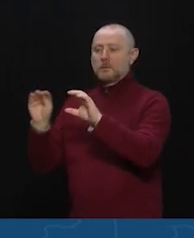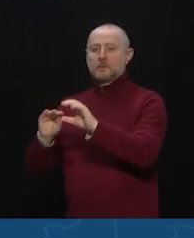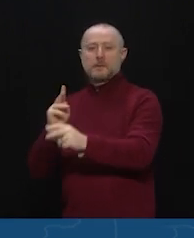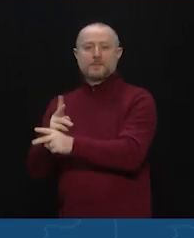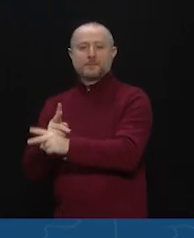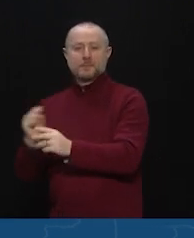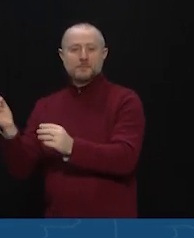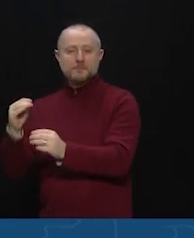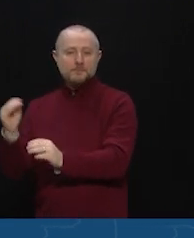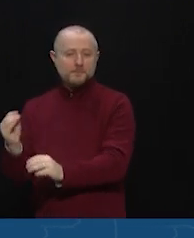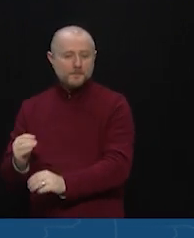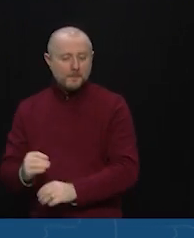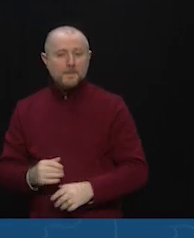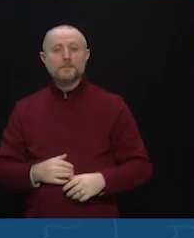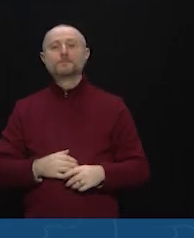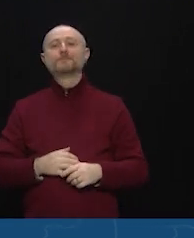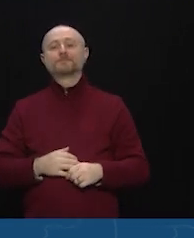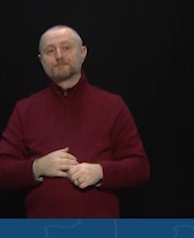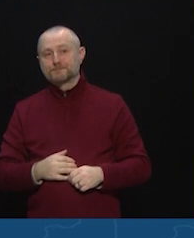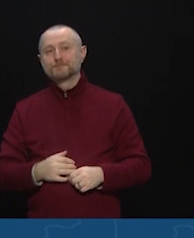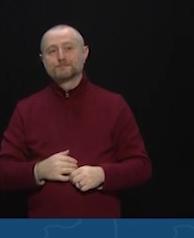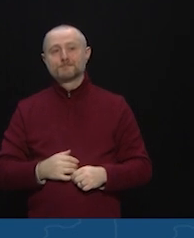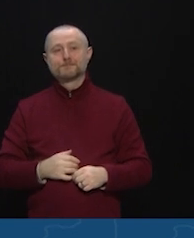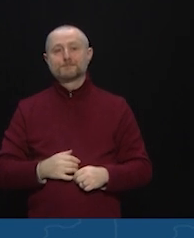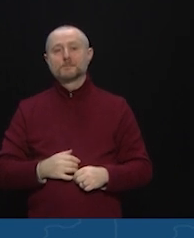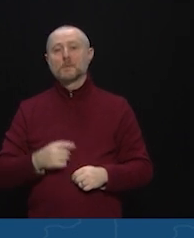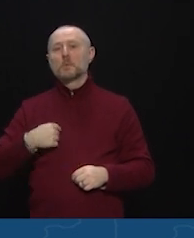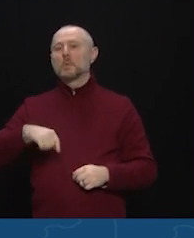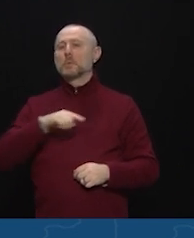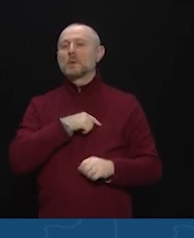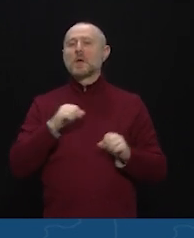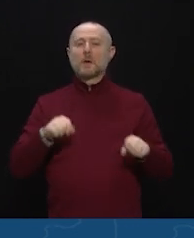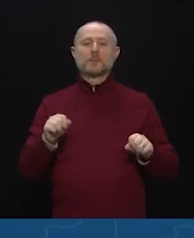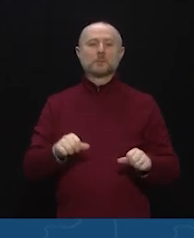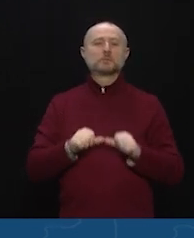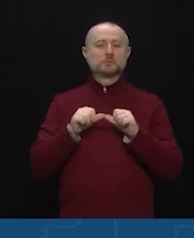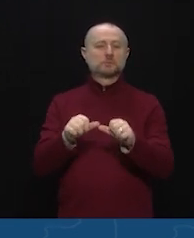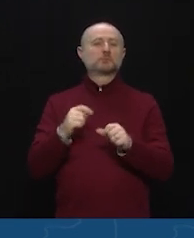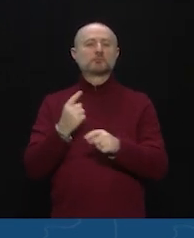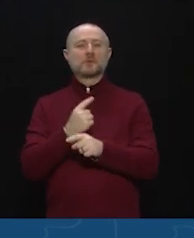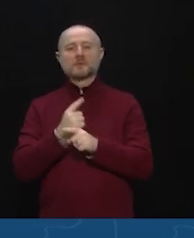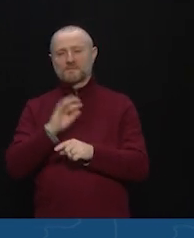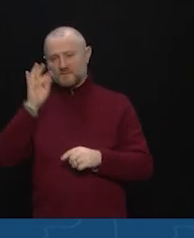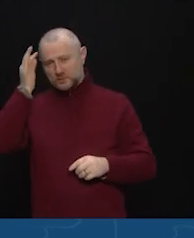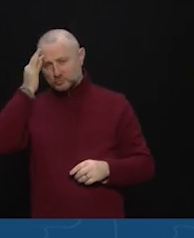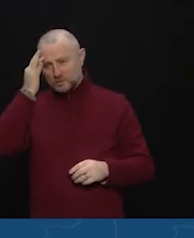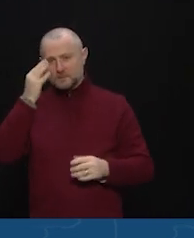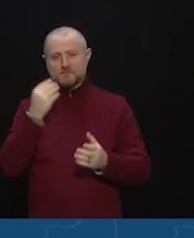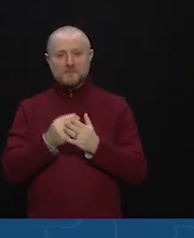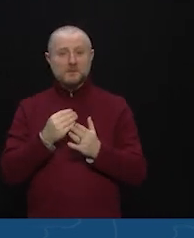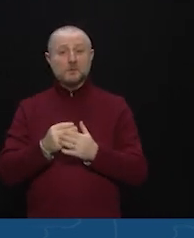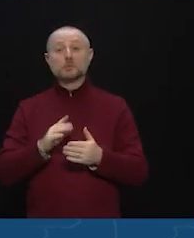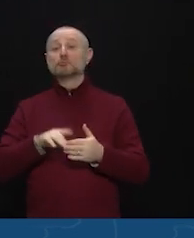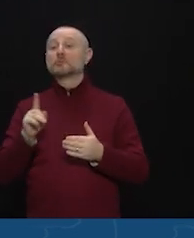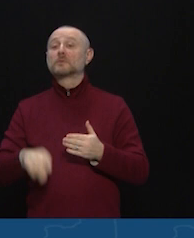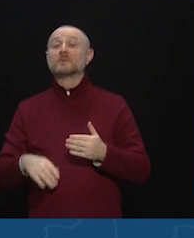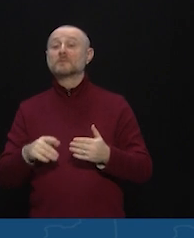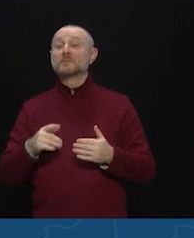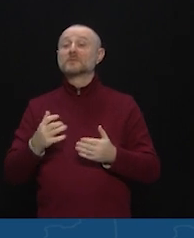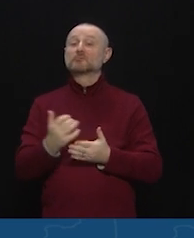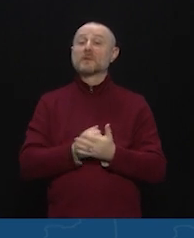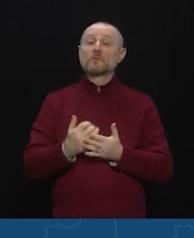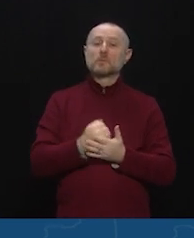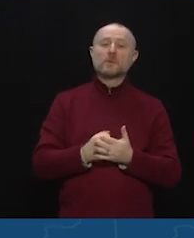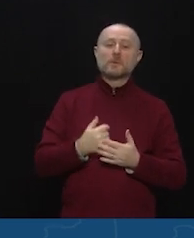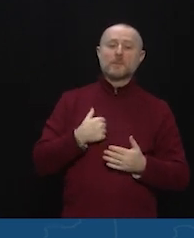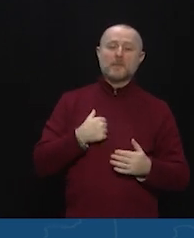same thing in the absence of federal funds. As a result of the revenue increases, we are putting 15% in